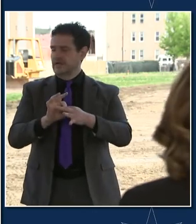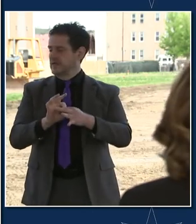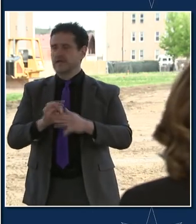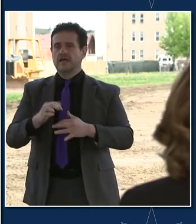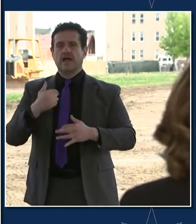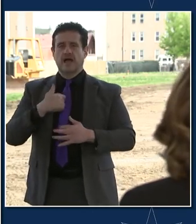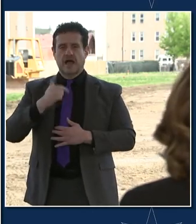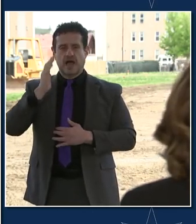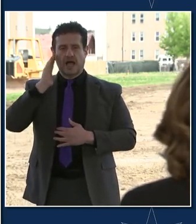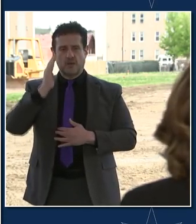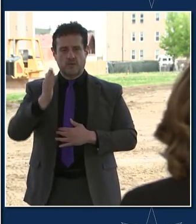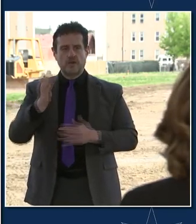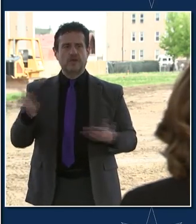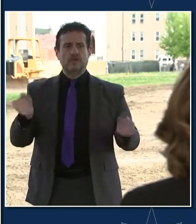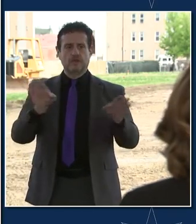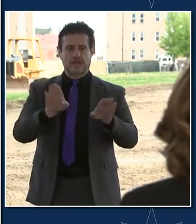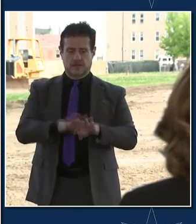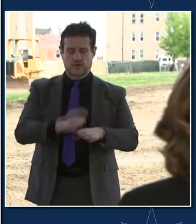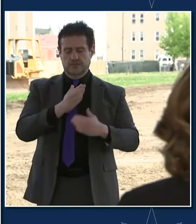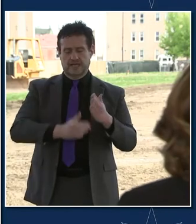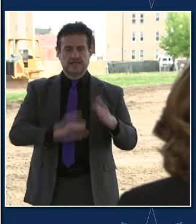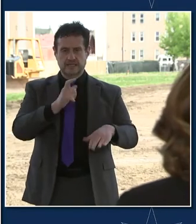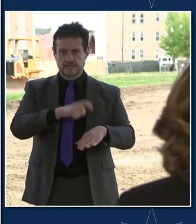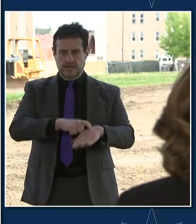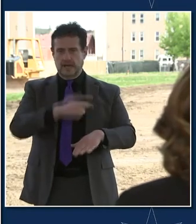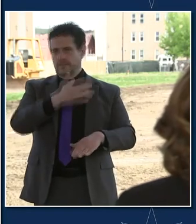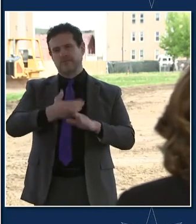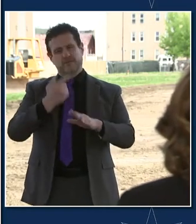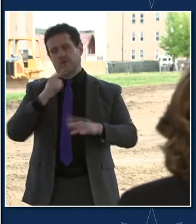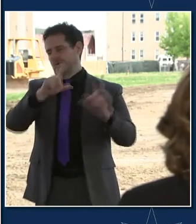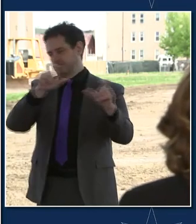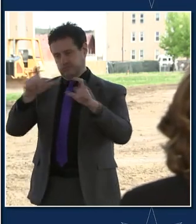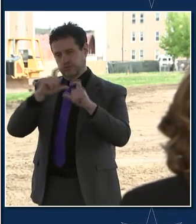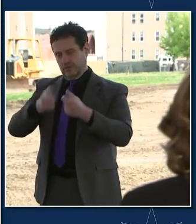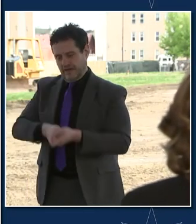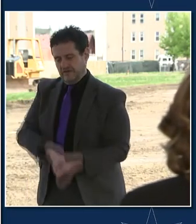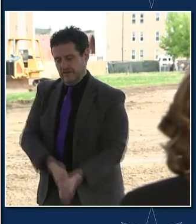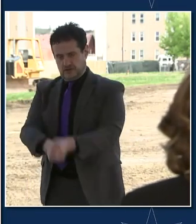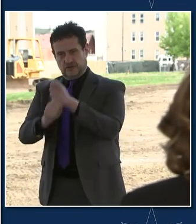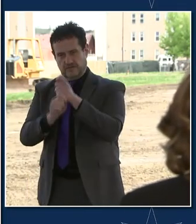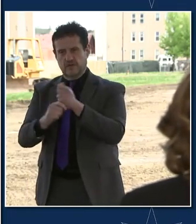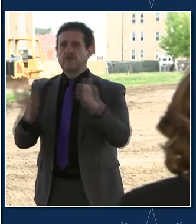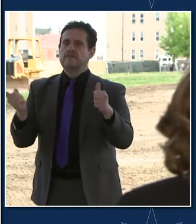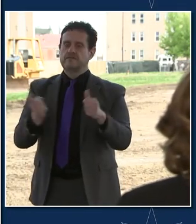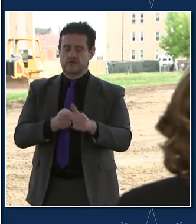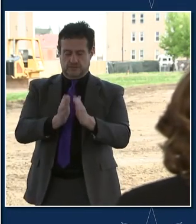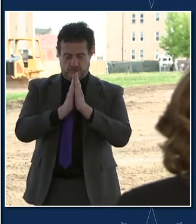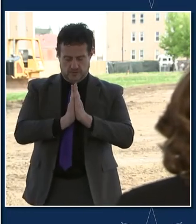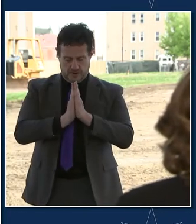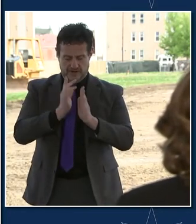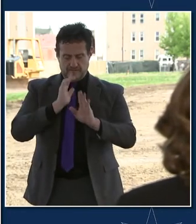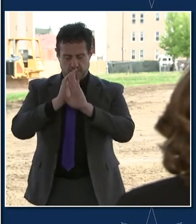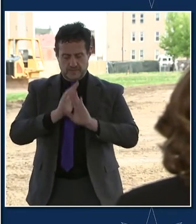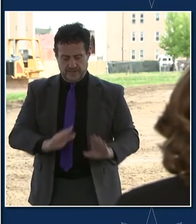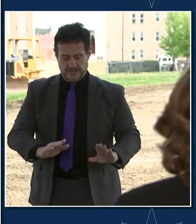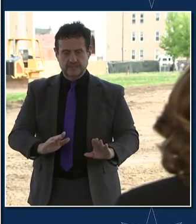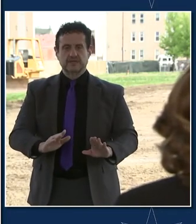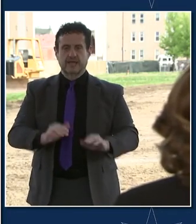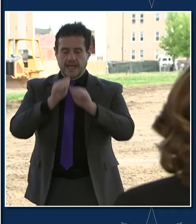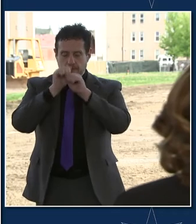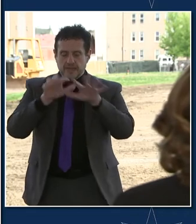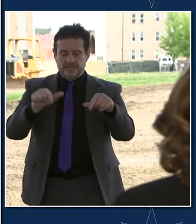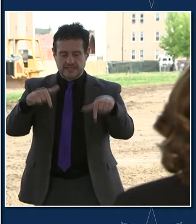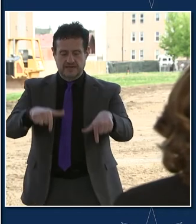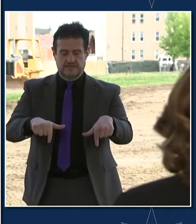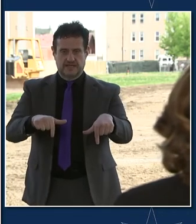gonna close our time before we get to the shovels and the photo op in a prayer for peace and dedication of this field. Does that